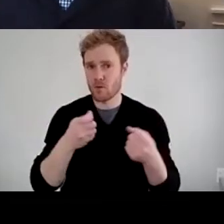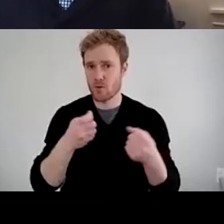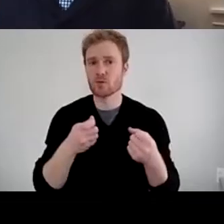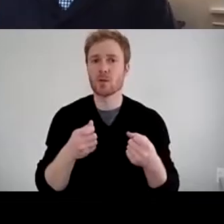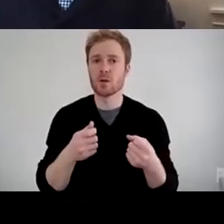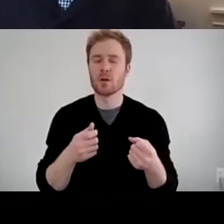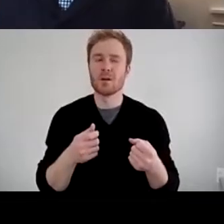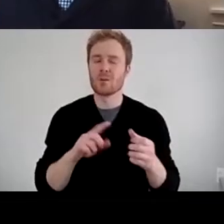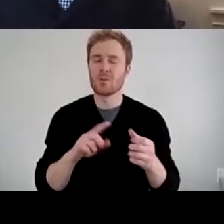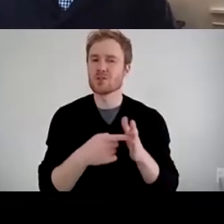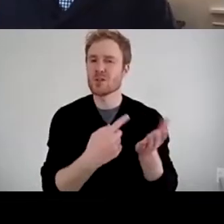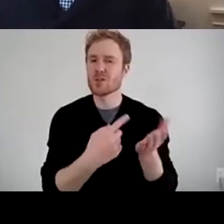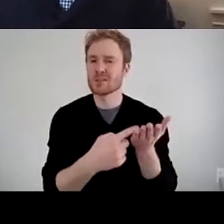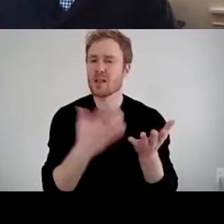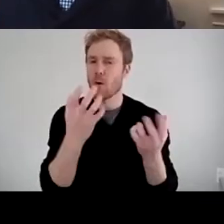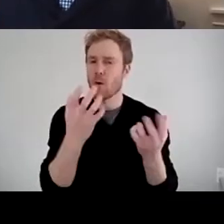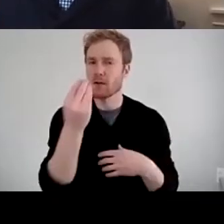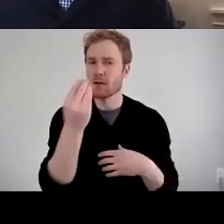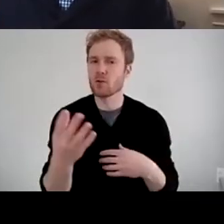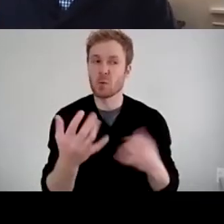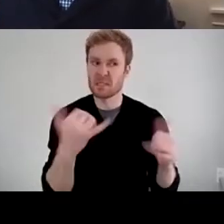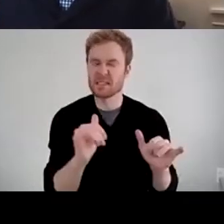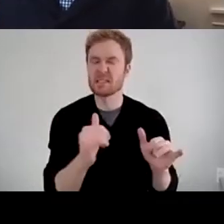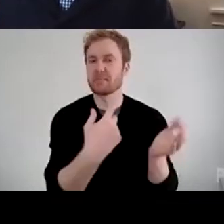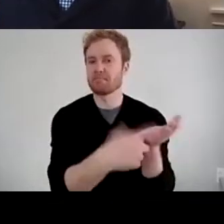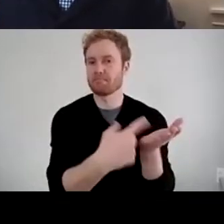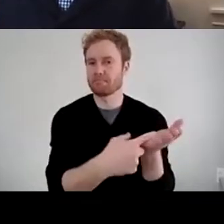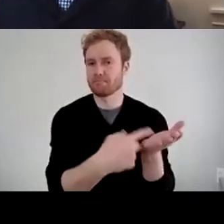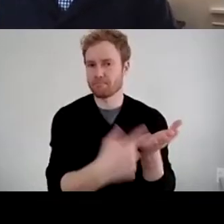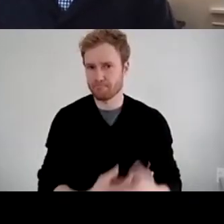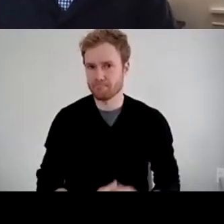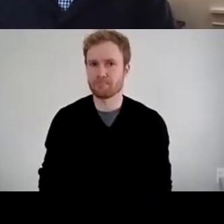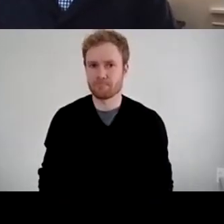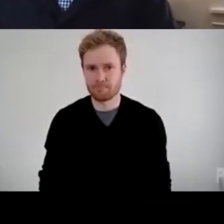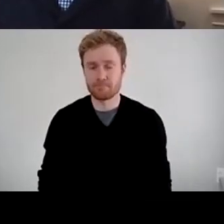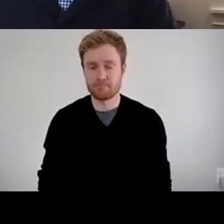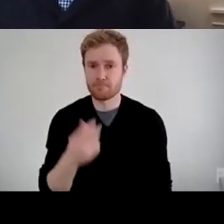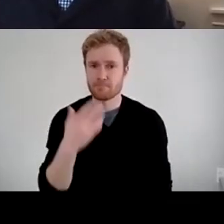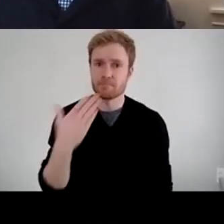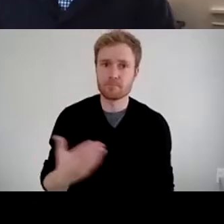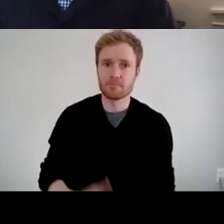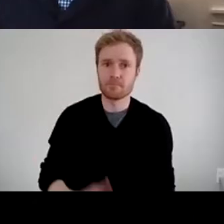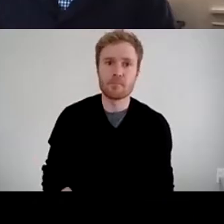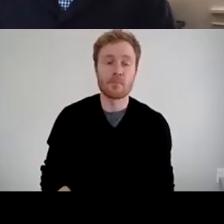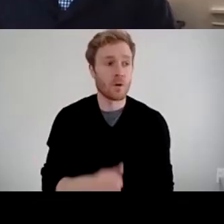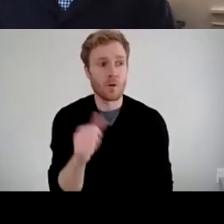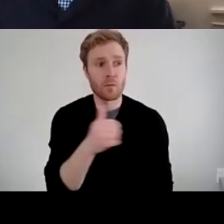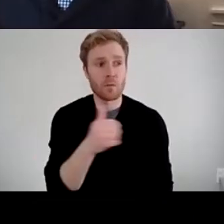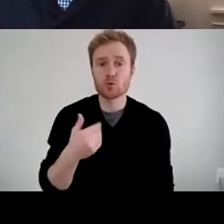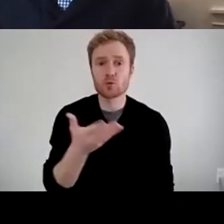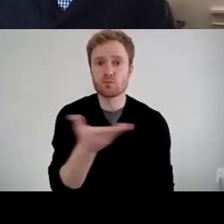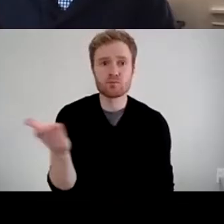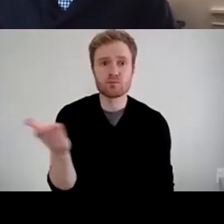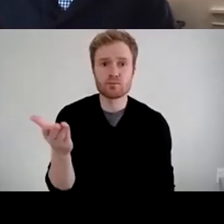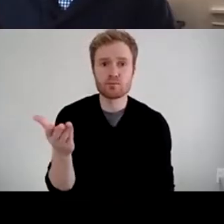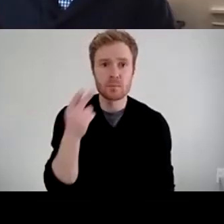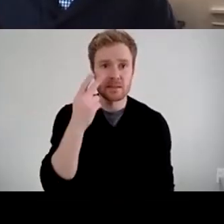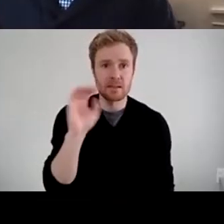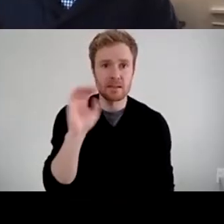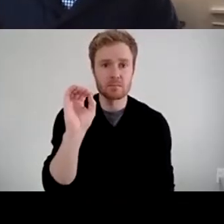recommendations, and I want to thank them for their time that they serve on there. But I do think that we also need to look at the board structure in the future.